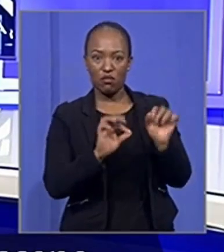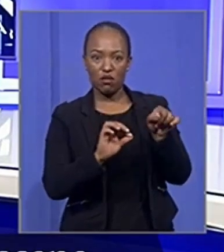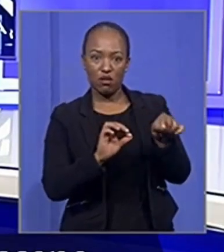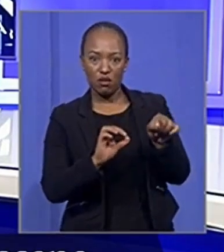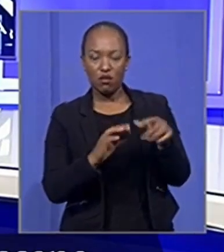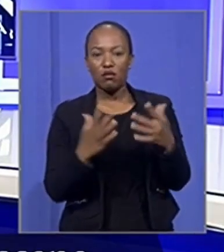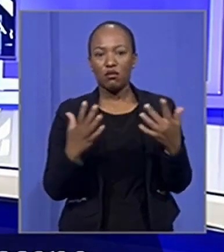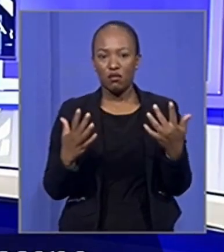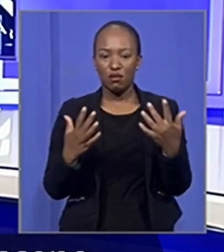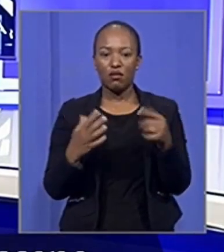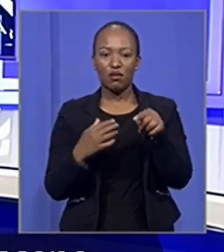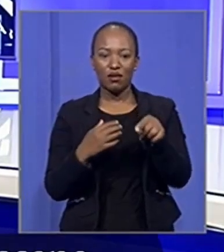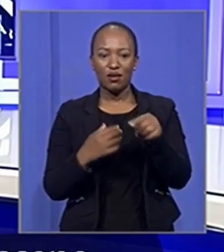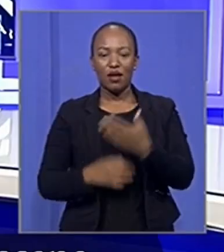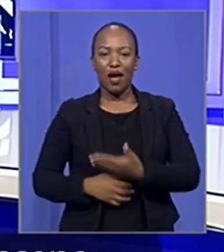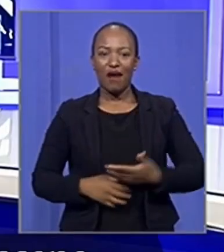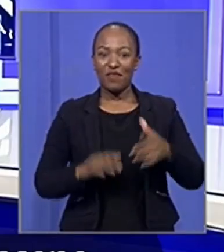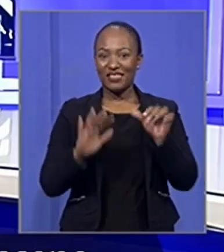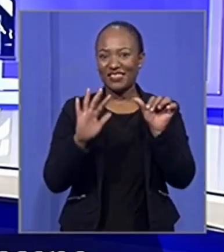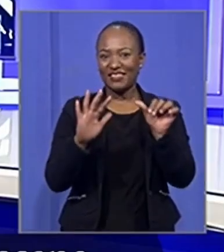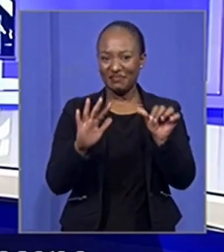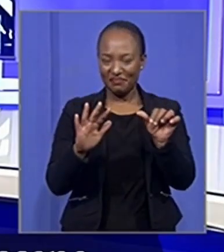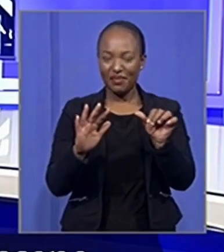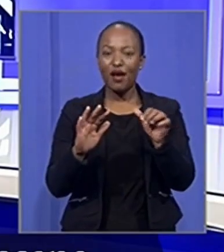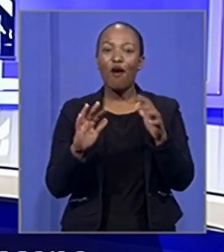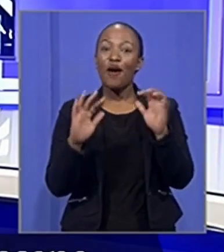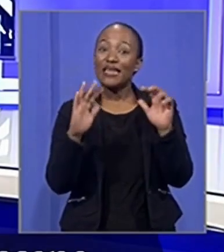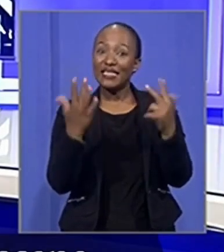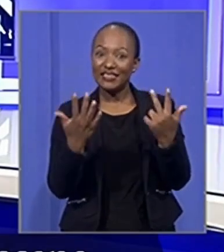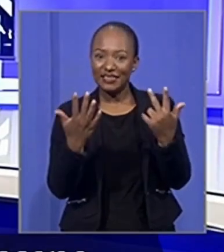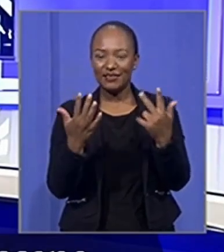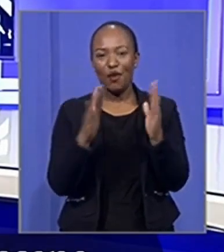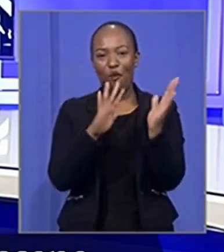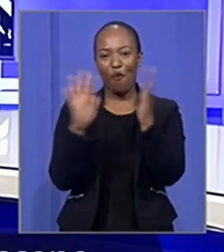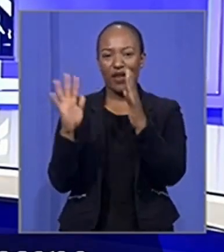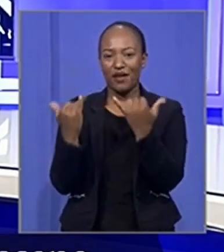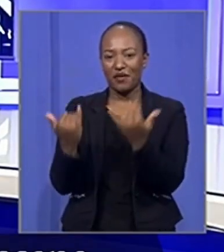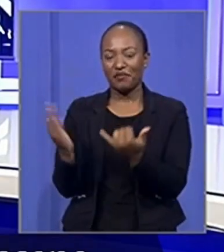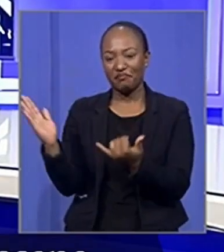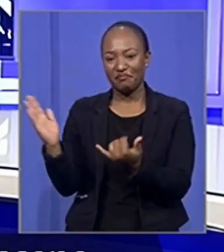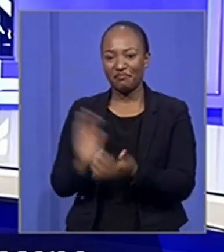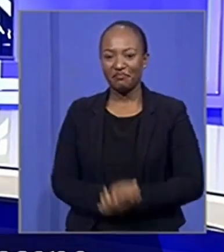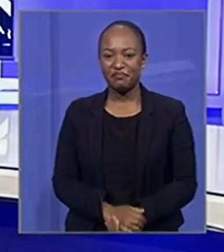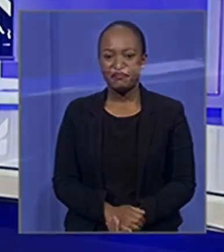kapa ha o ra e tlabele ya borobedi ka Phirimana. Bolepi bo ya latela ke yona taba.